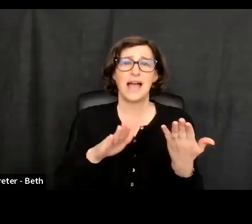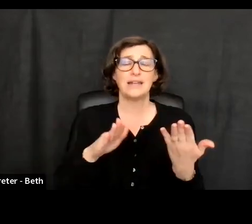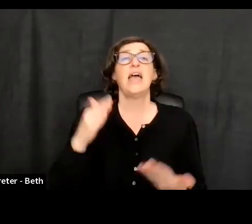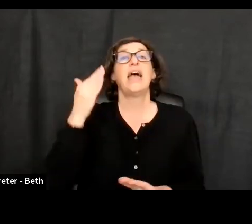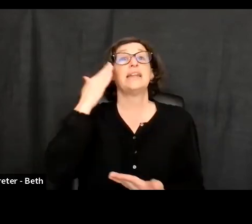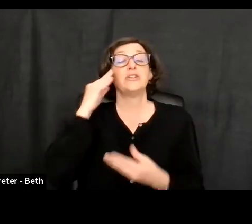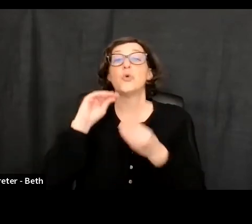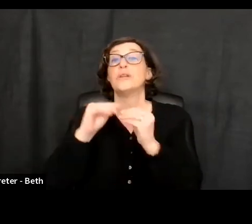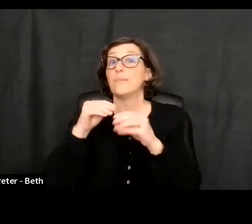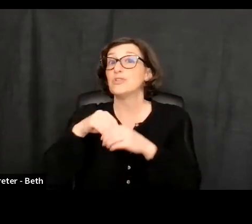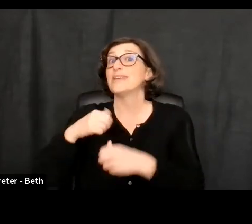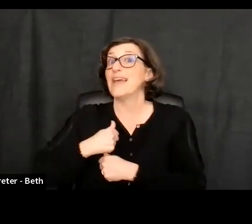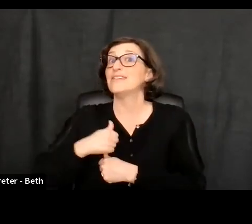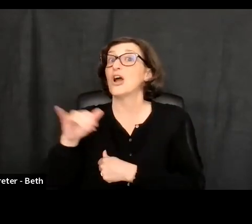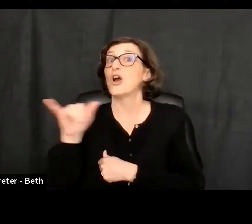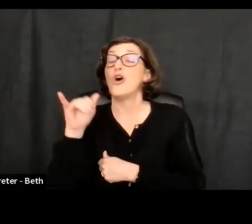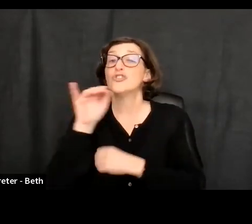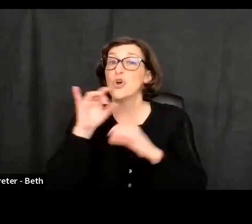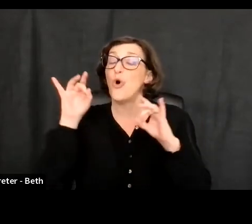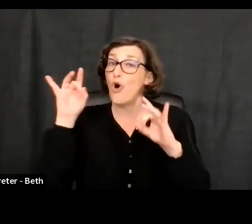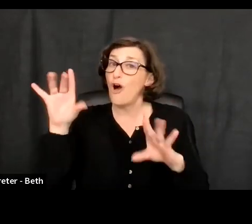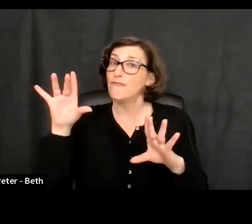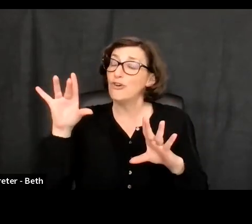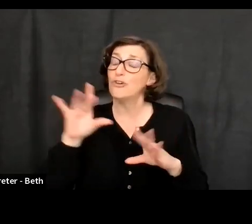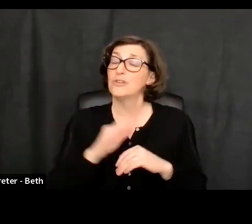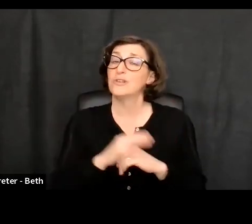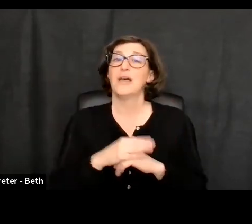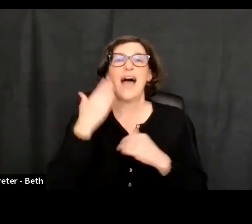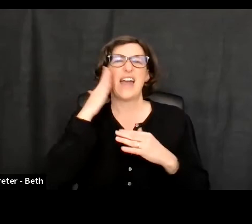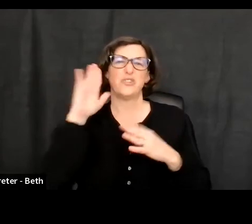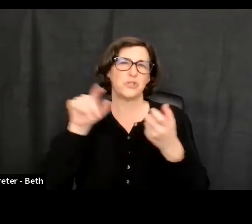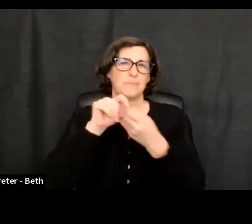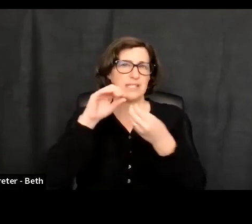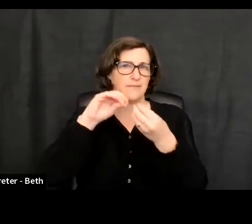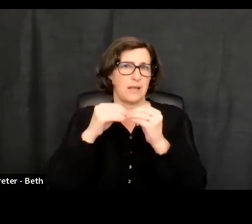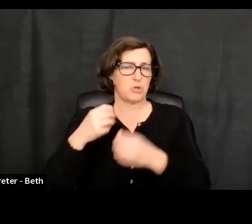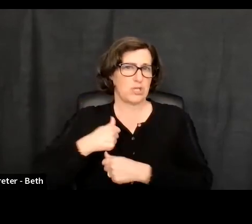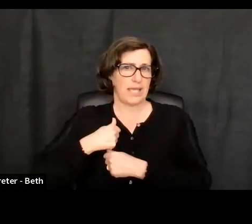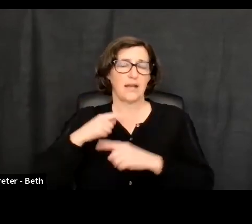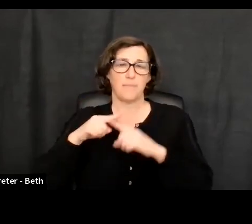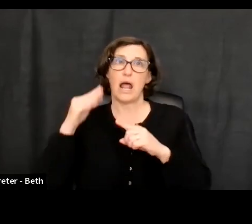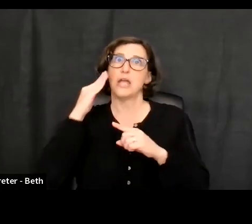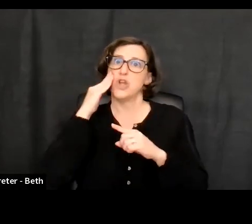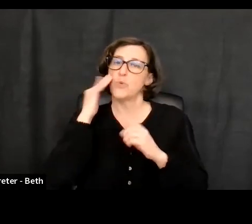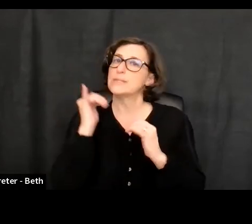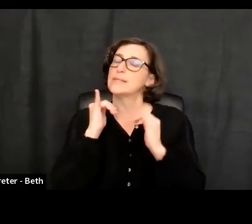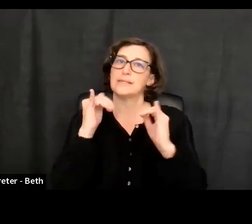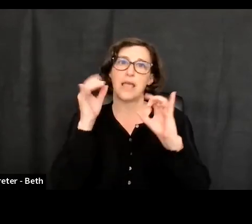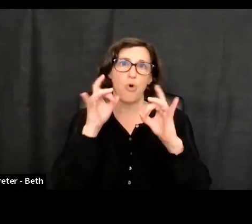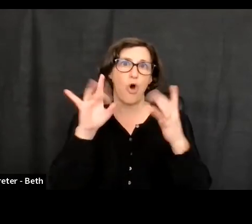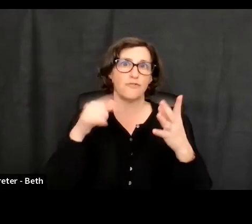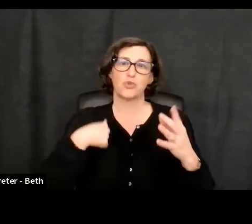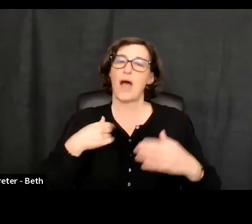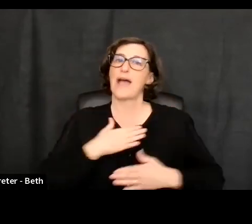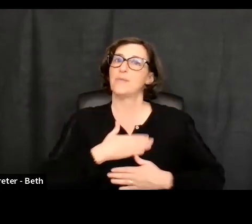not know your numbers, but I know just as devastating, if not more devastating, in many parts of your country. And so I totally appreciate